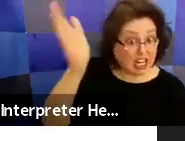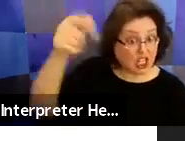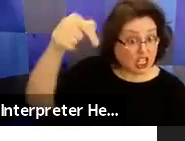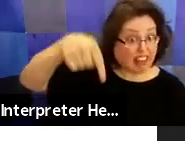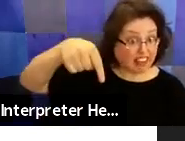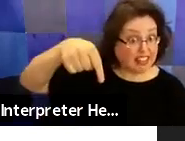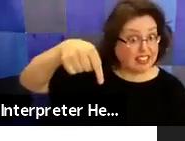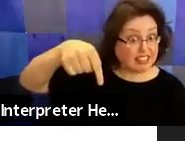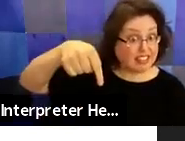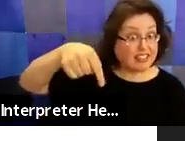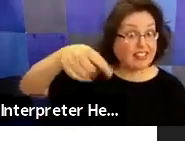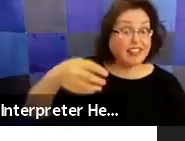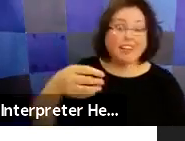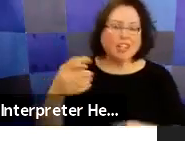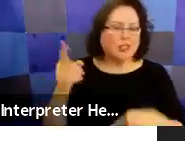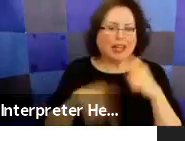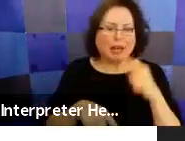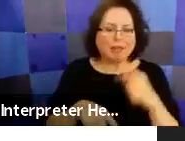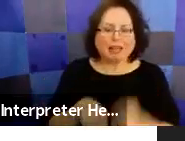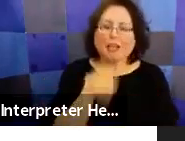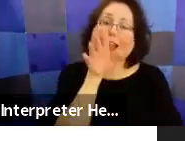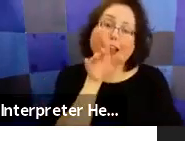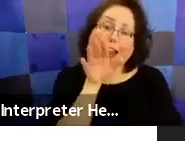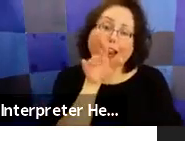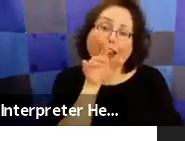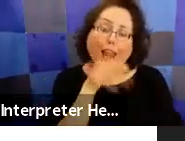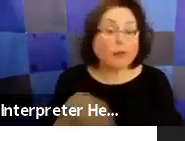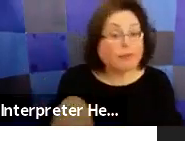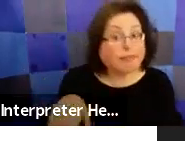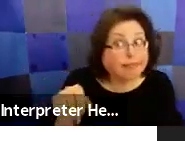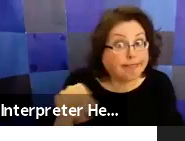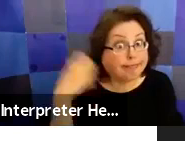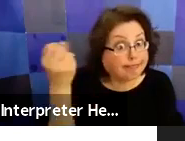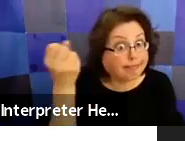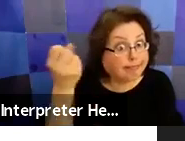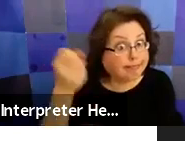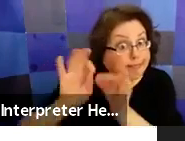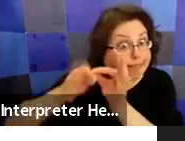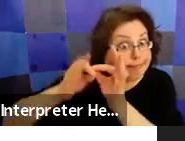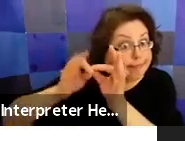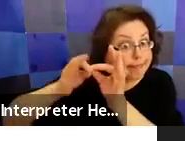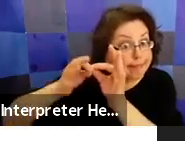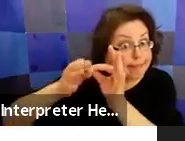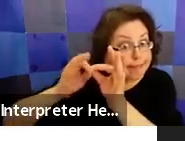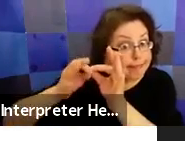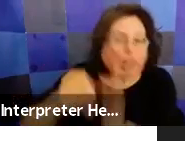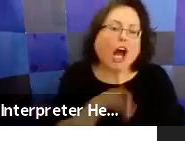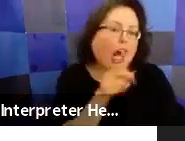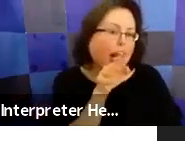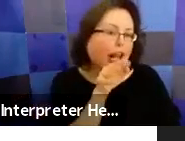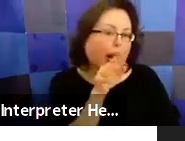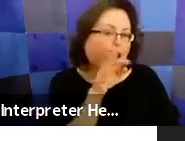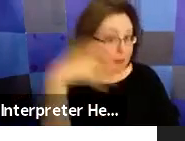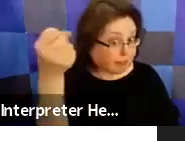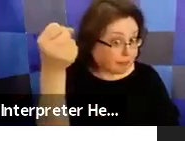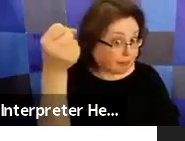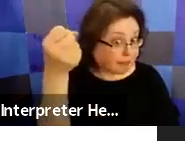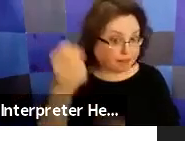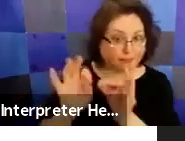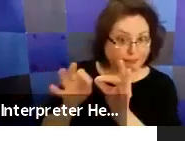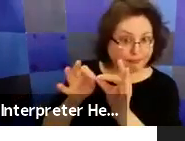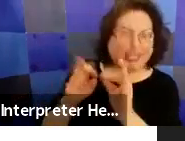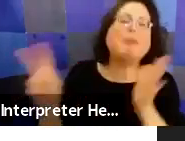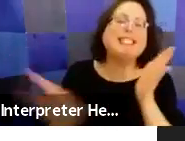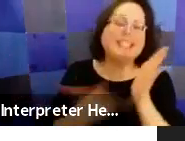where having to pause and wait for a consecutive interpreter to interpret would kind of double the length of